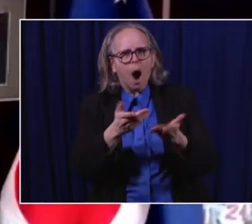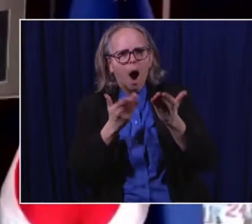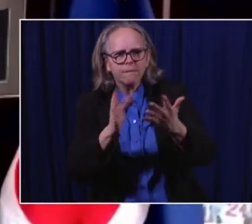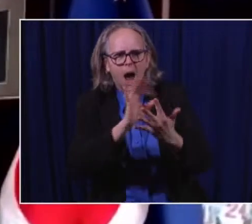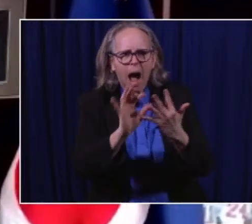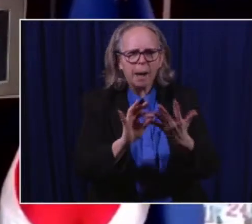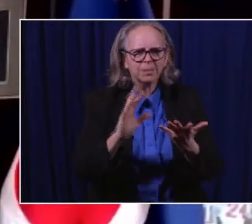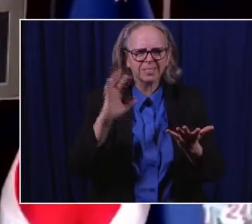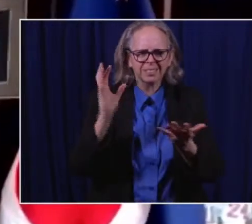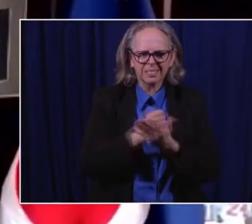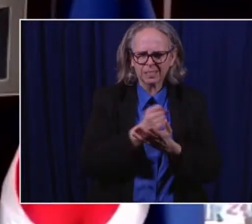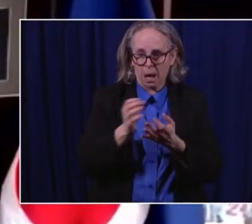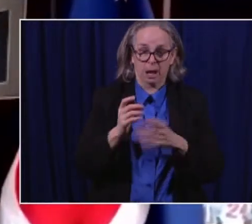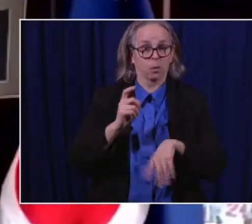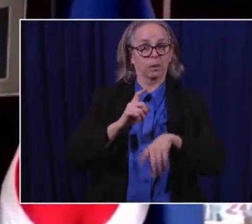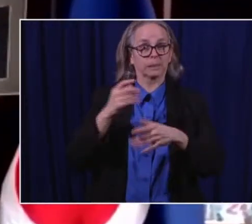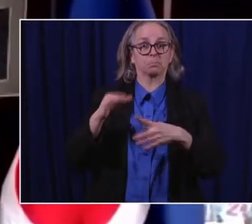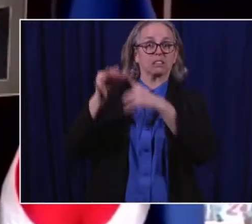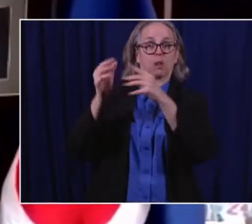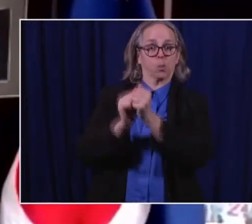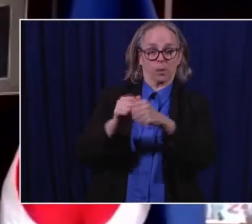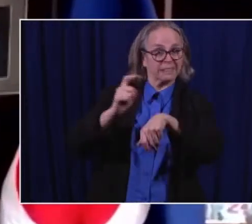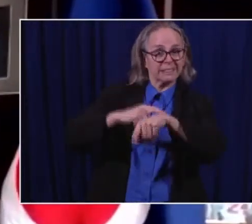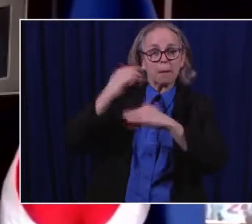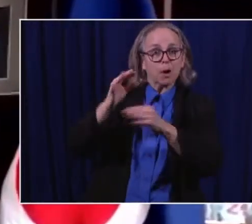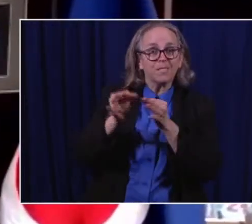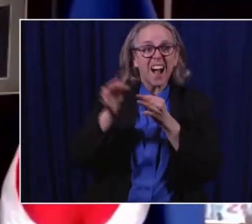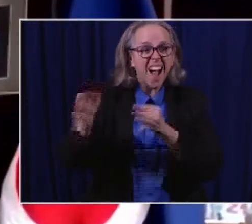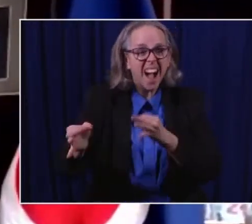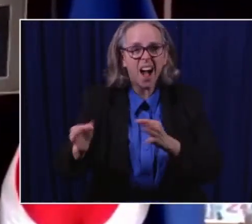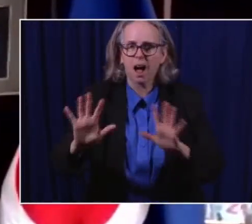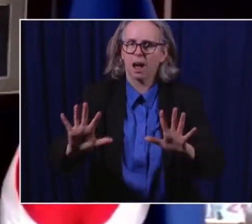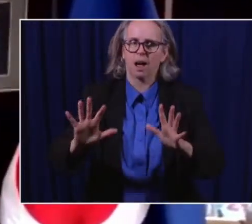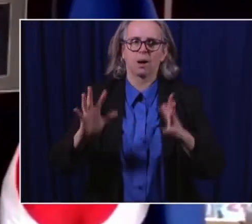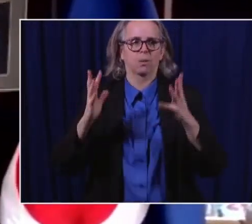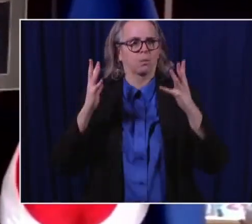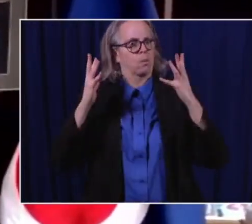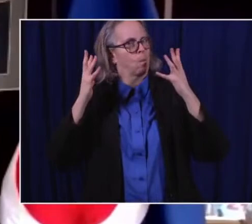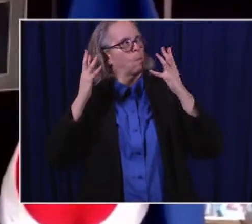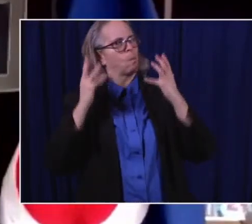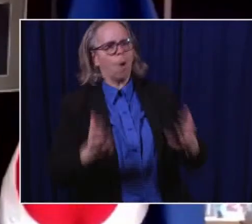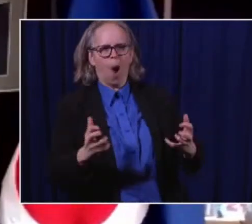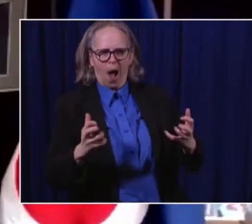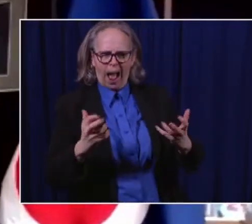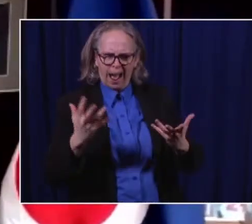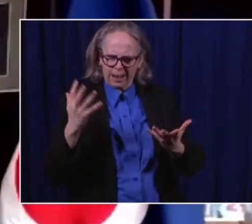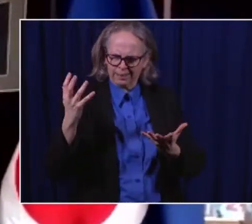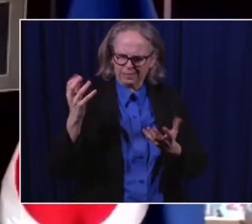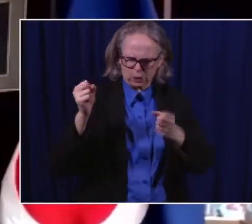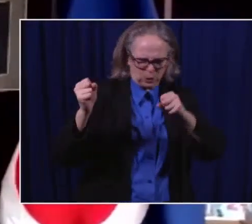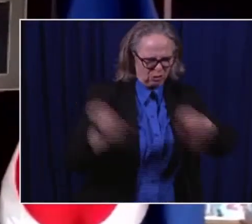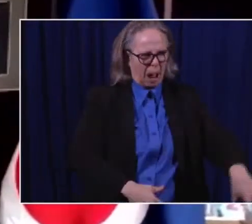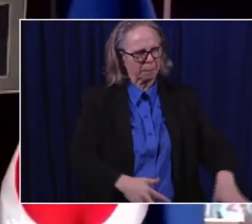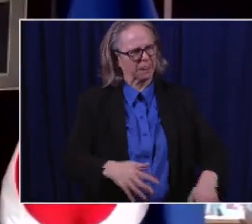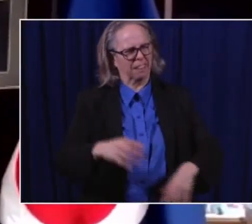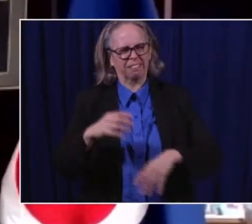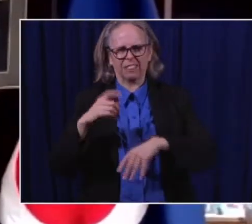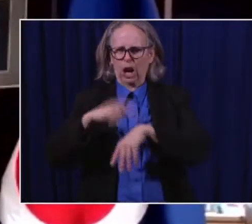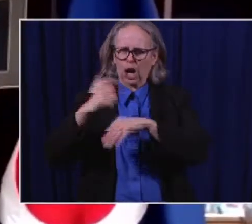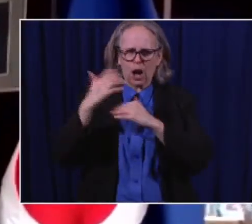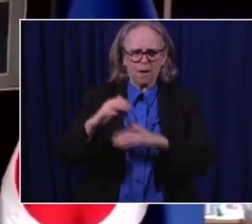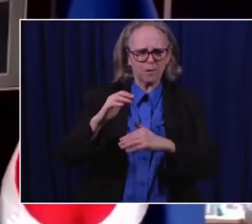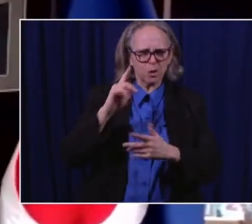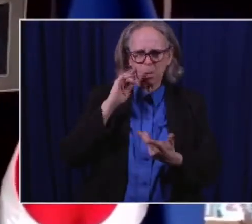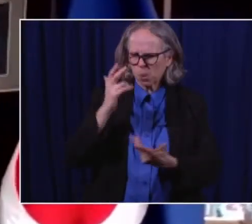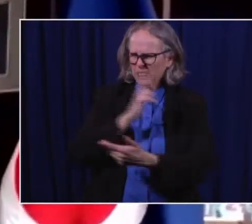remind that we all have to, they want to get that number below 2,500. And they know that we now have a goal that if everybody is safe, if we wear